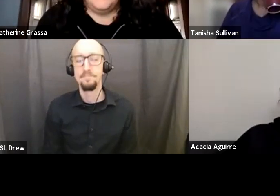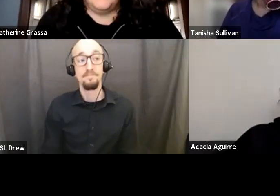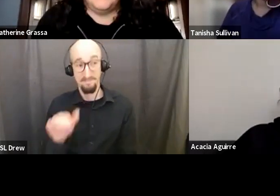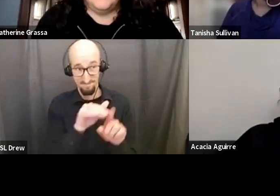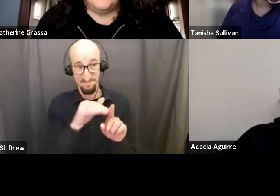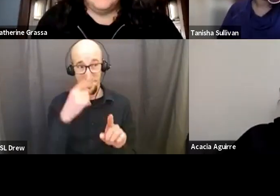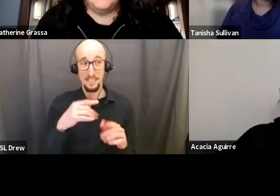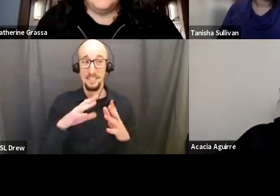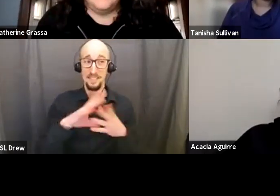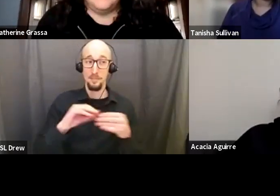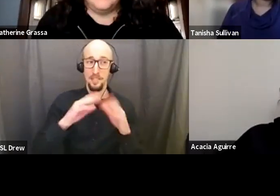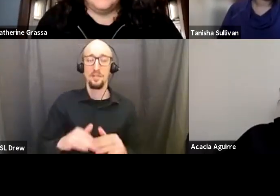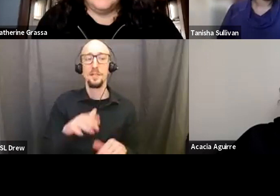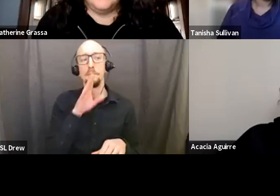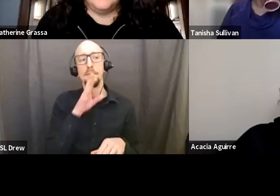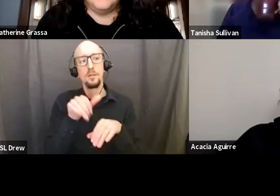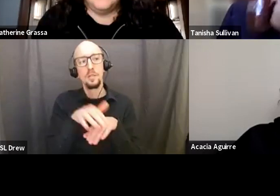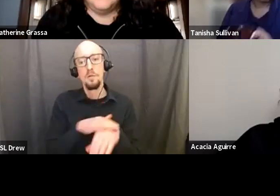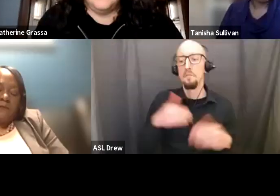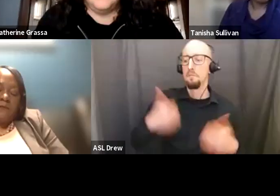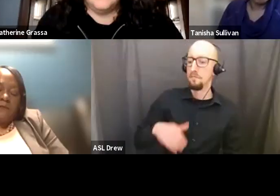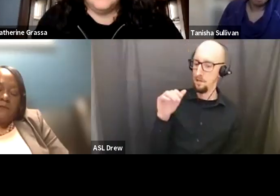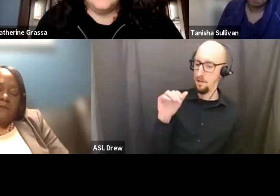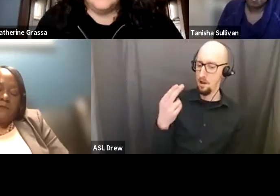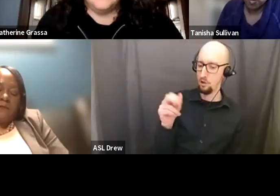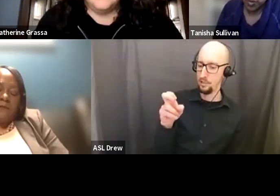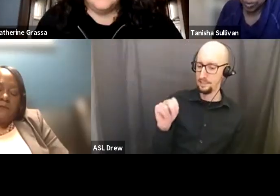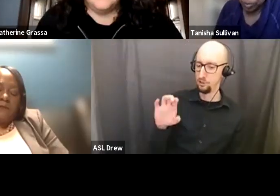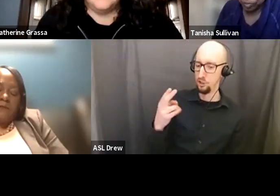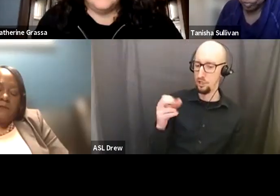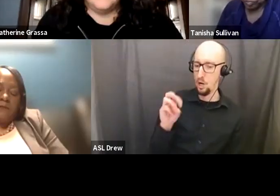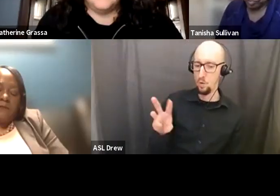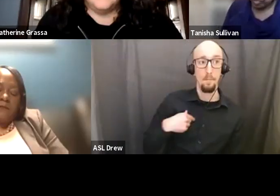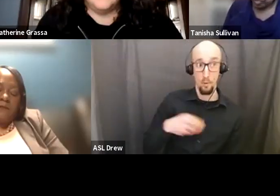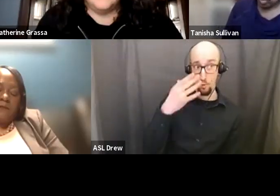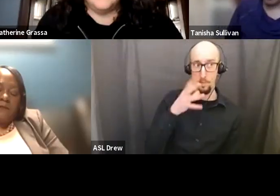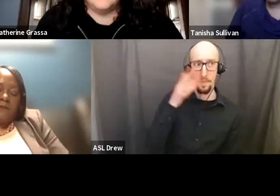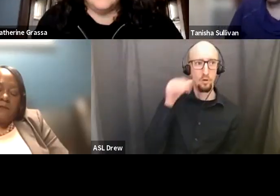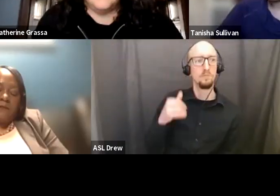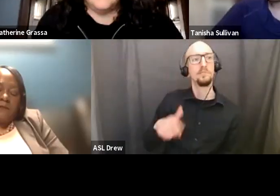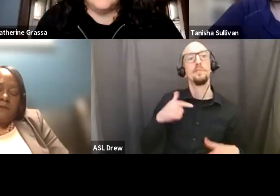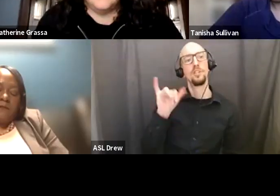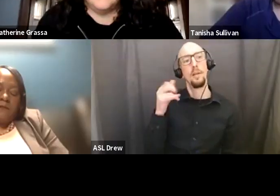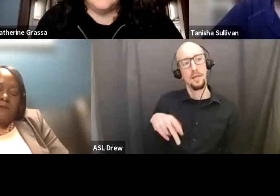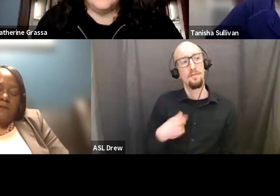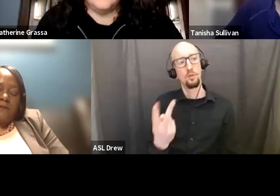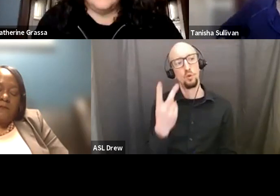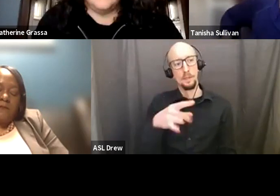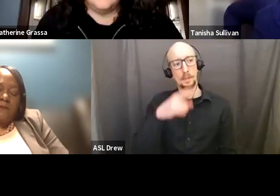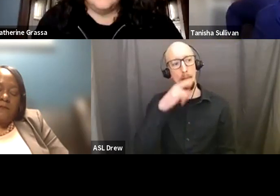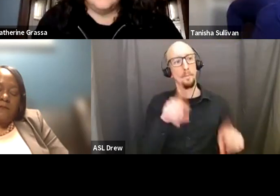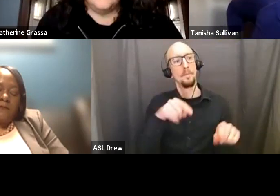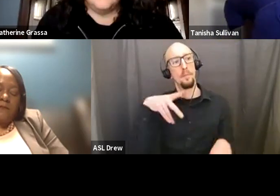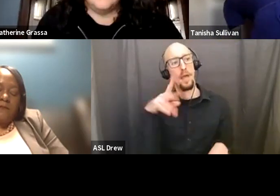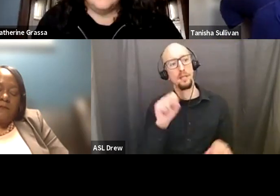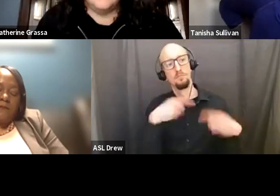Sure. Good evening. My name is Harneen Chernow. I'm a white parent living in Jamaica Plain with 2 kids who have attended BPS since kindergarten